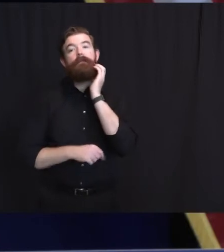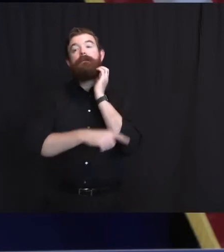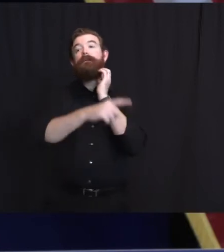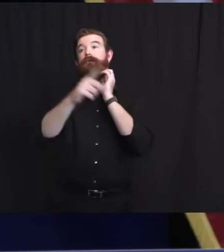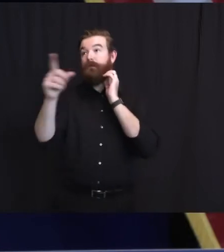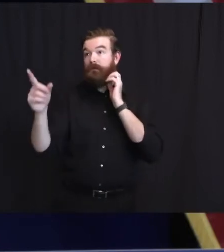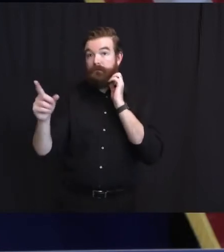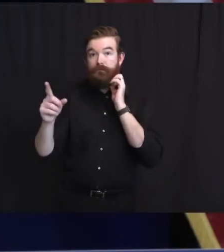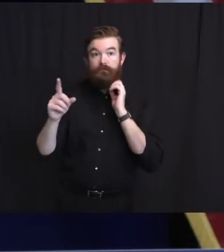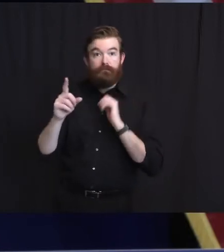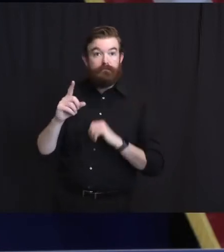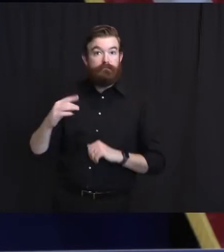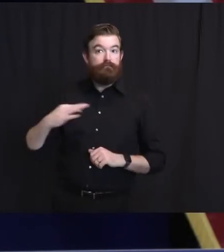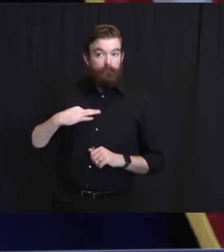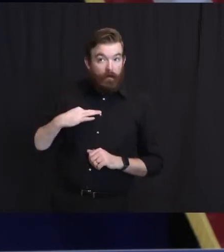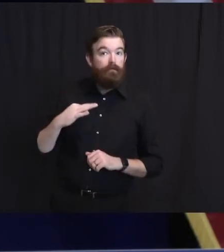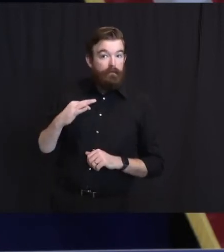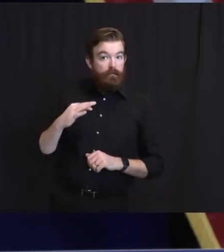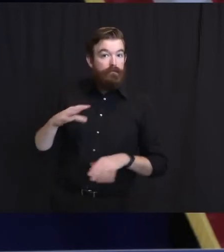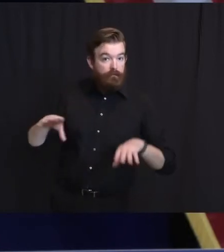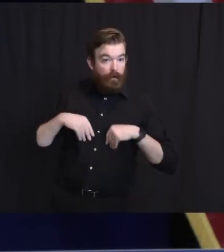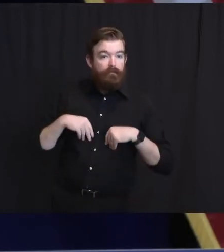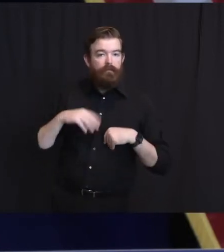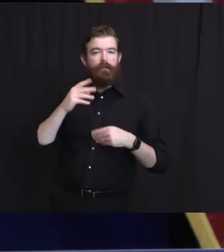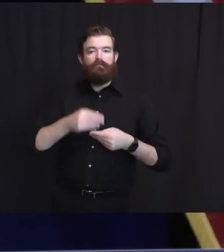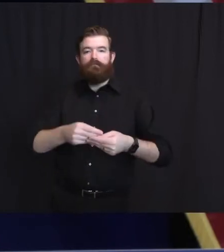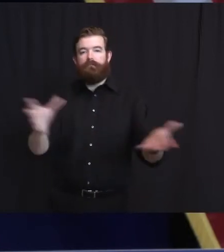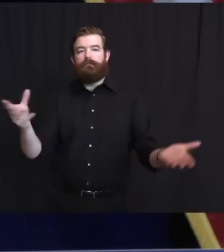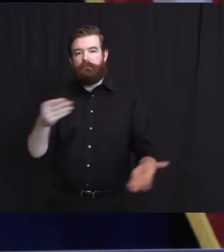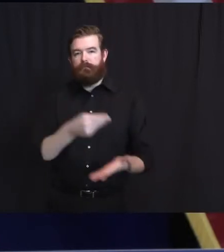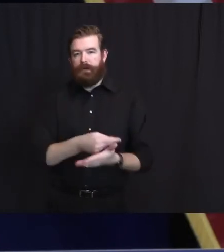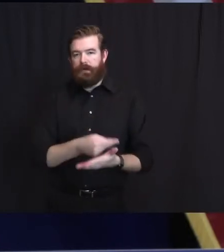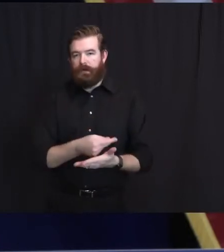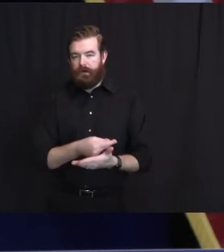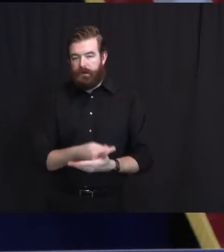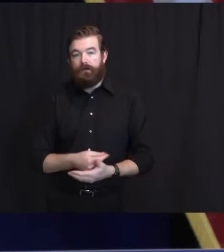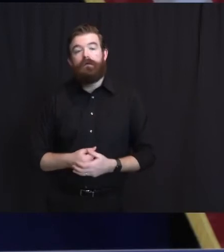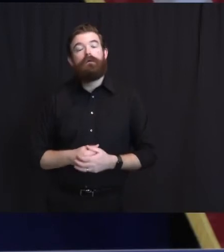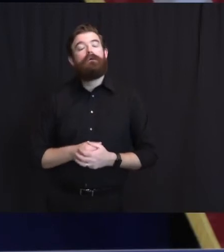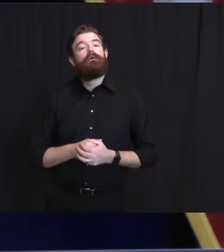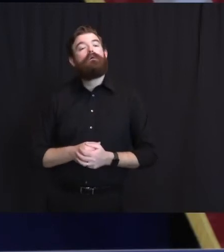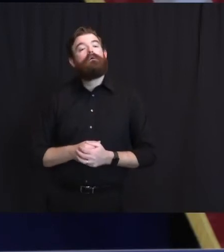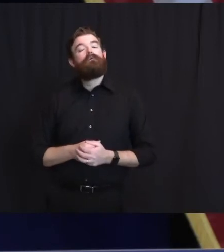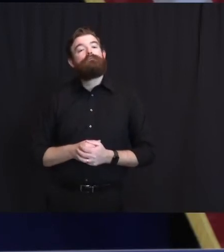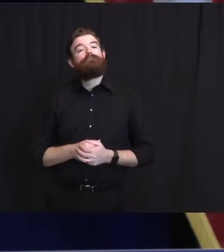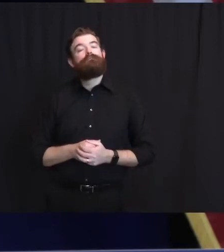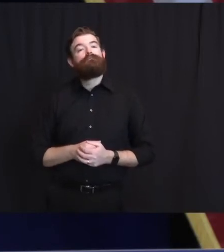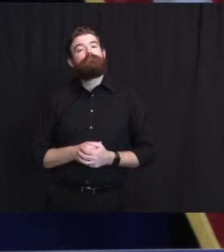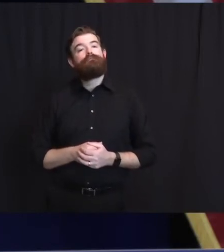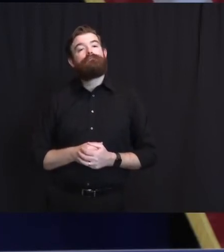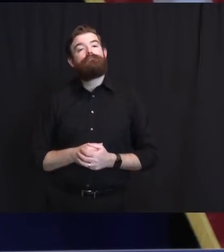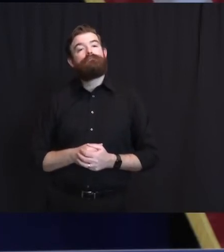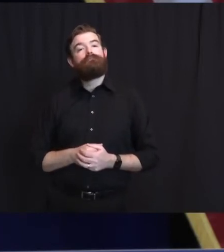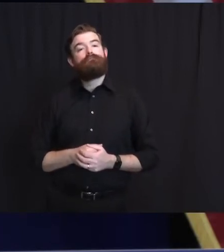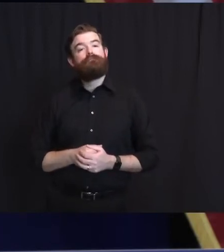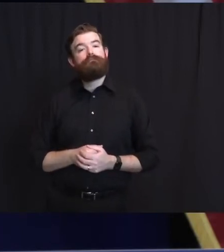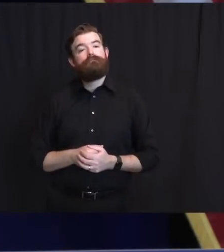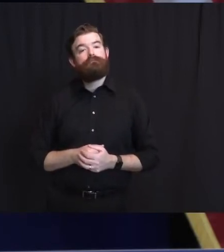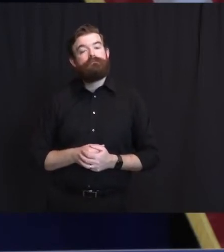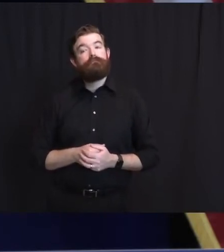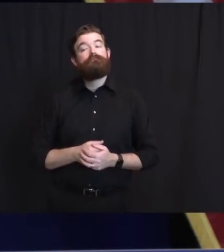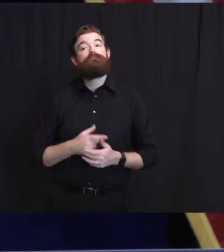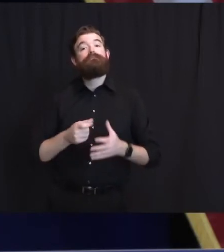funds will expand access to high-quality preschool in 10 districts, growing the number of preschool seats in those districts by a total